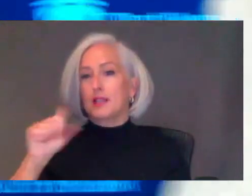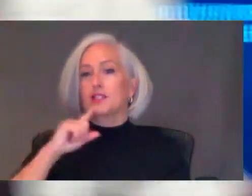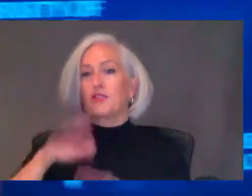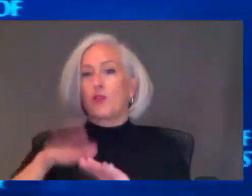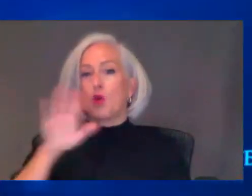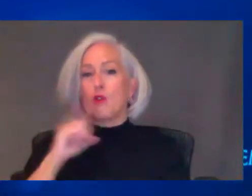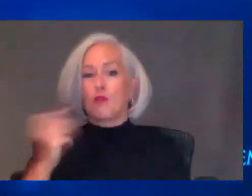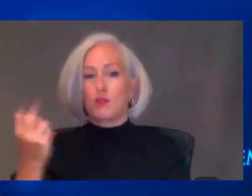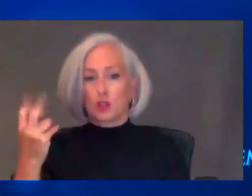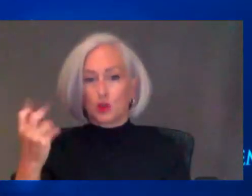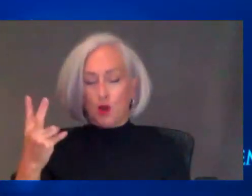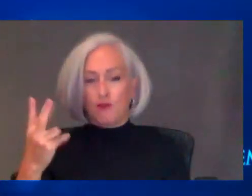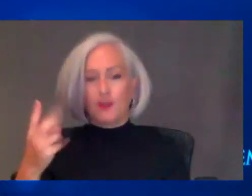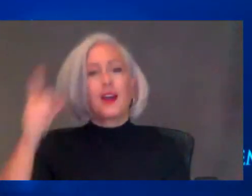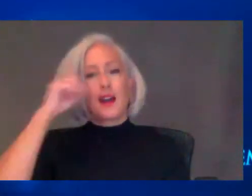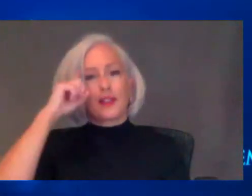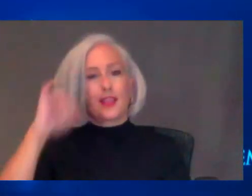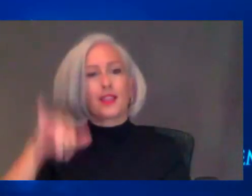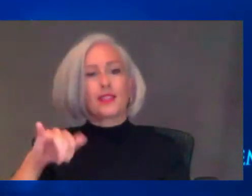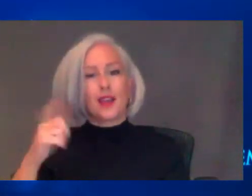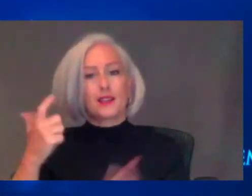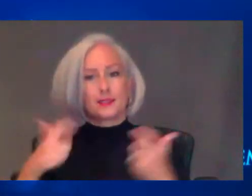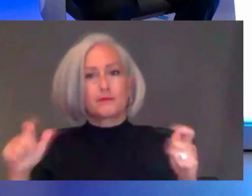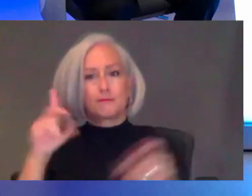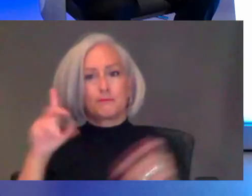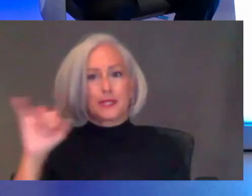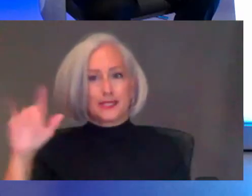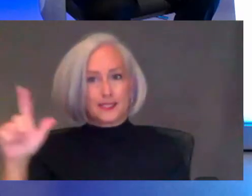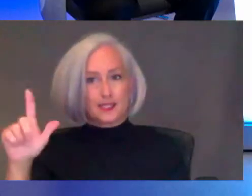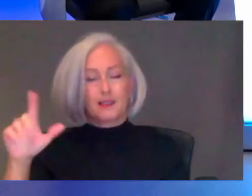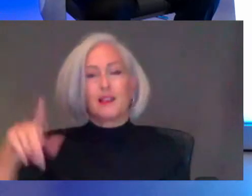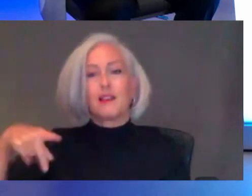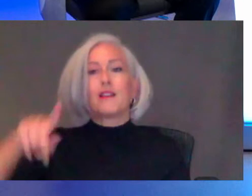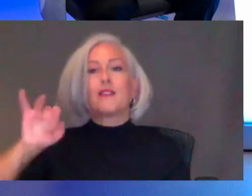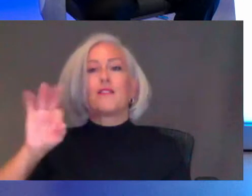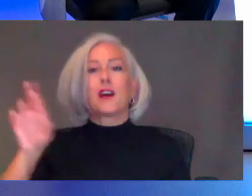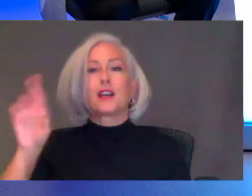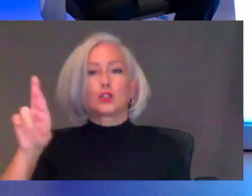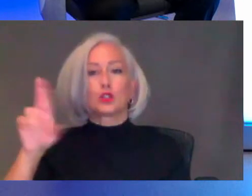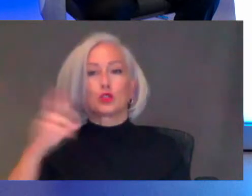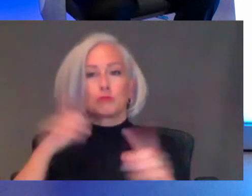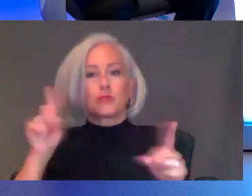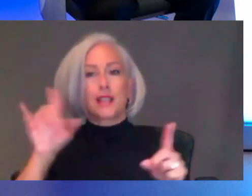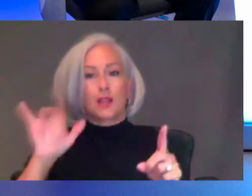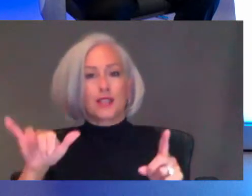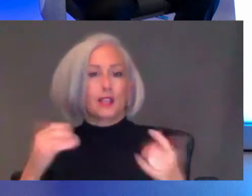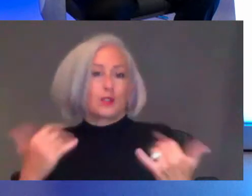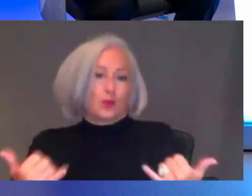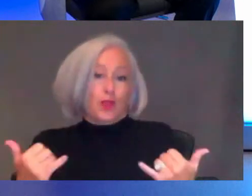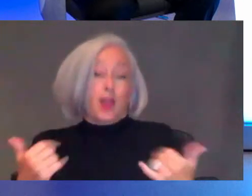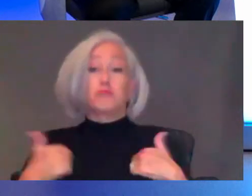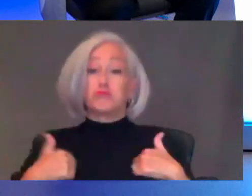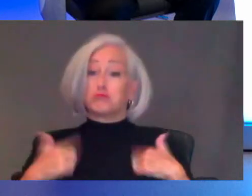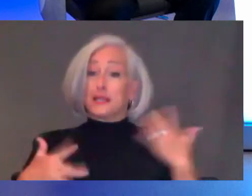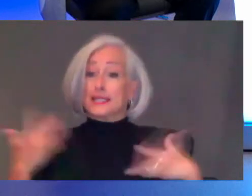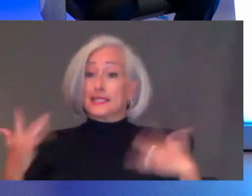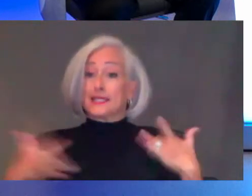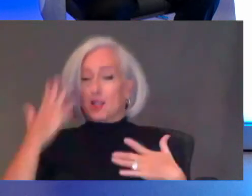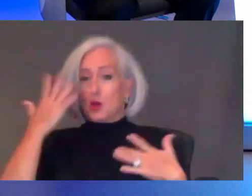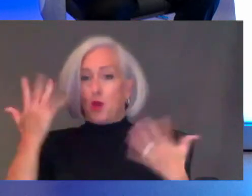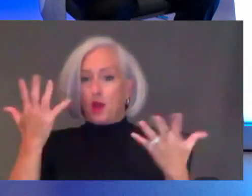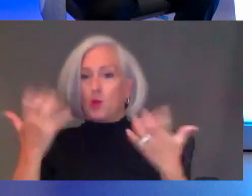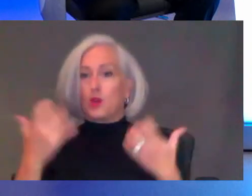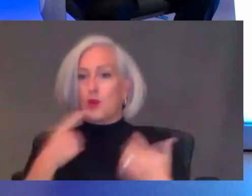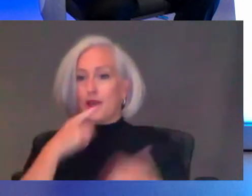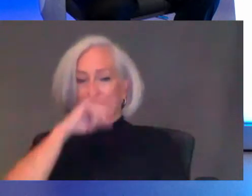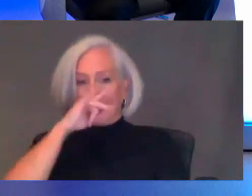with that. But I think it'll take the FDA, they'll do their appropriate work, Hawkeye, to get through all the information before they give an early use authorization. I think they're going to